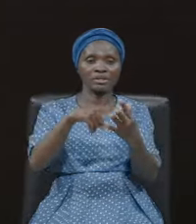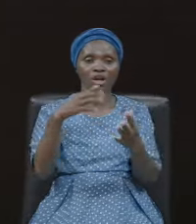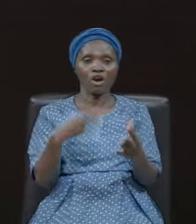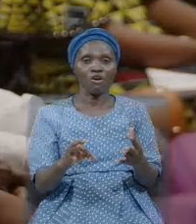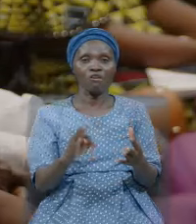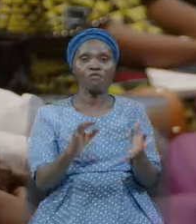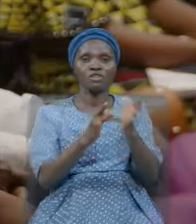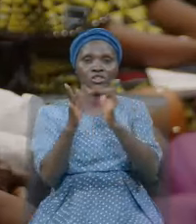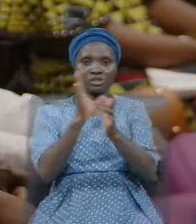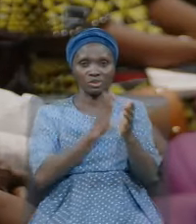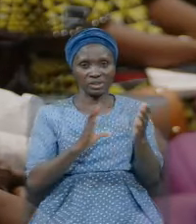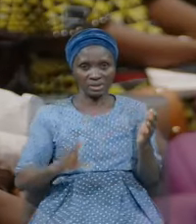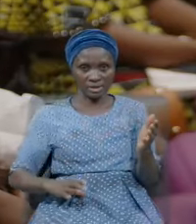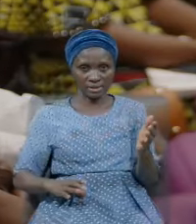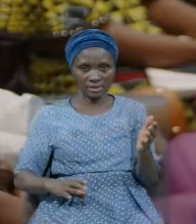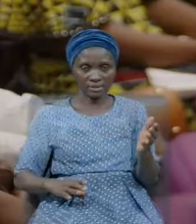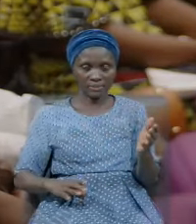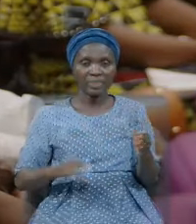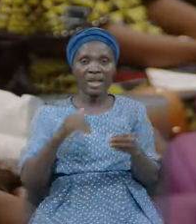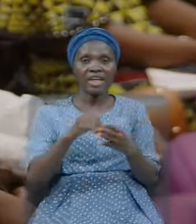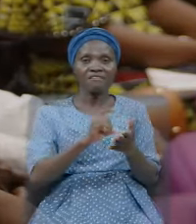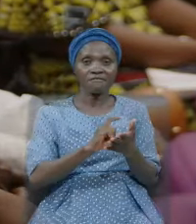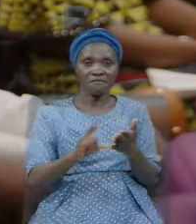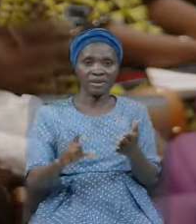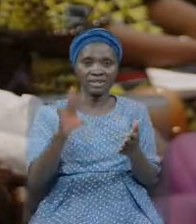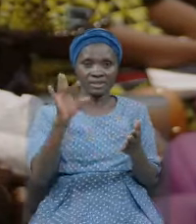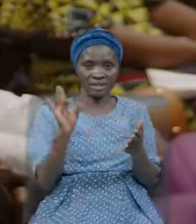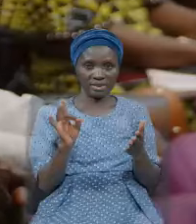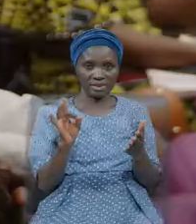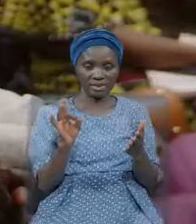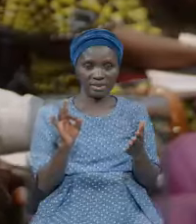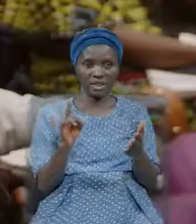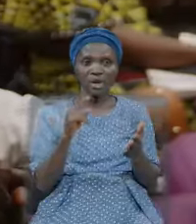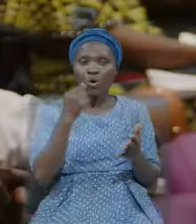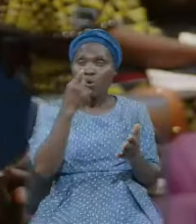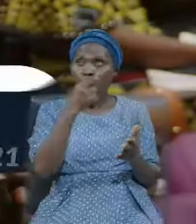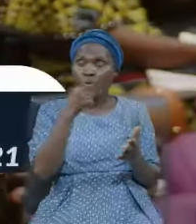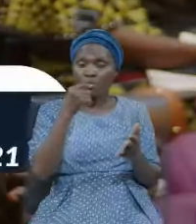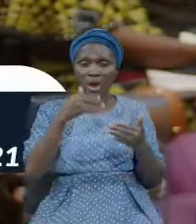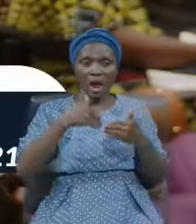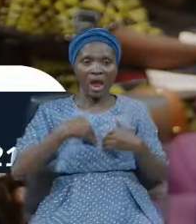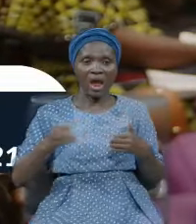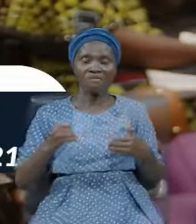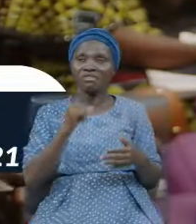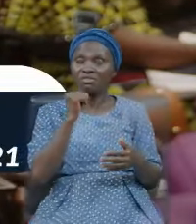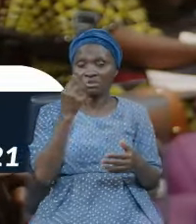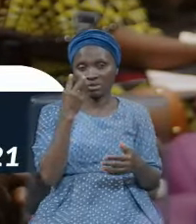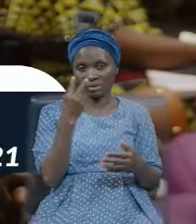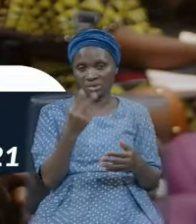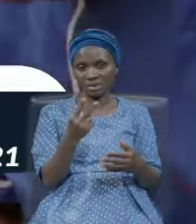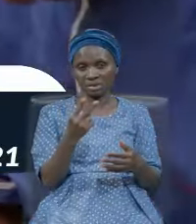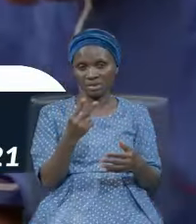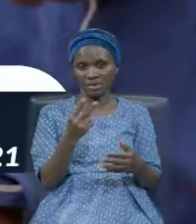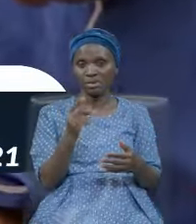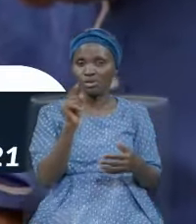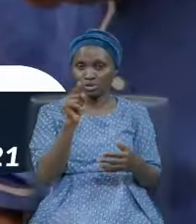of Christ. Look at verse 8. In verse 8, whom having not seen